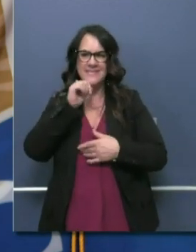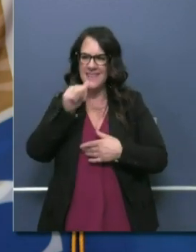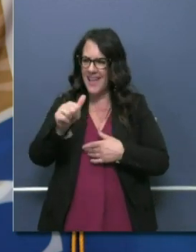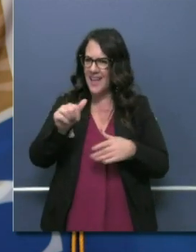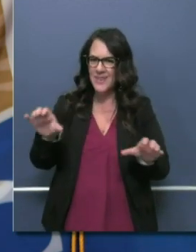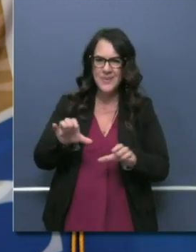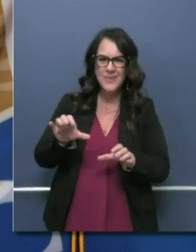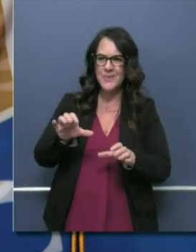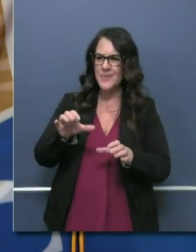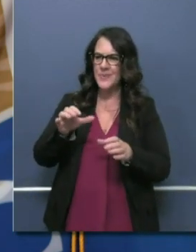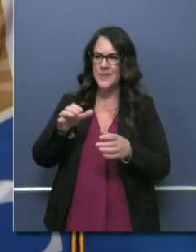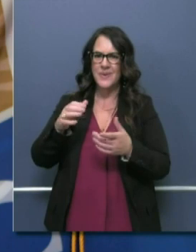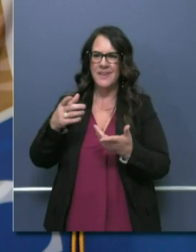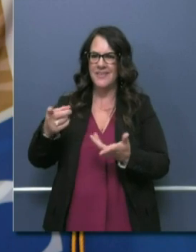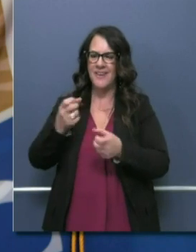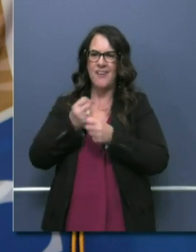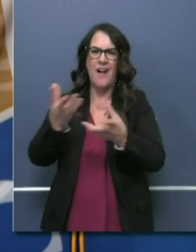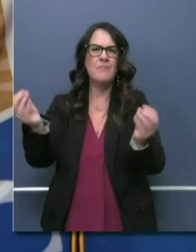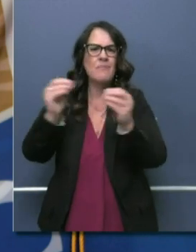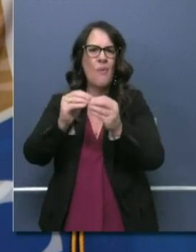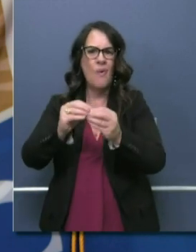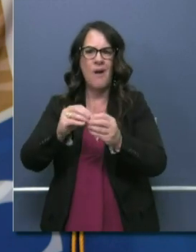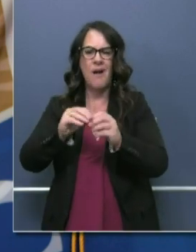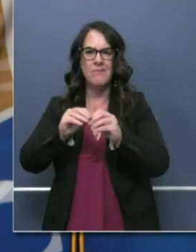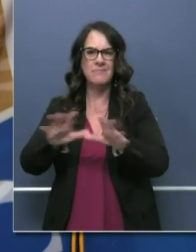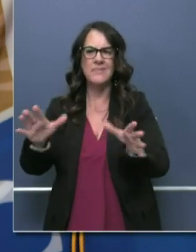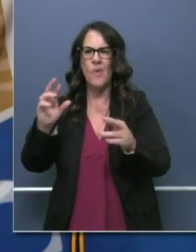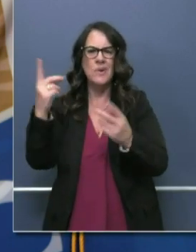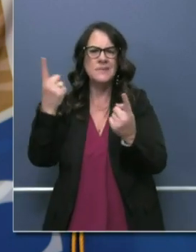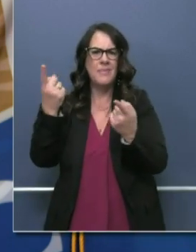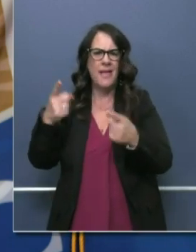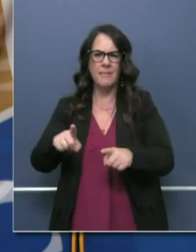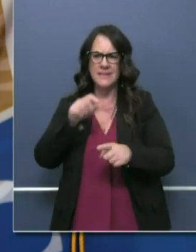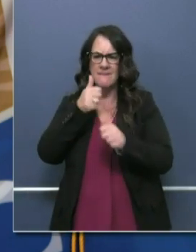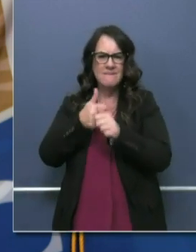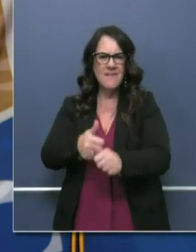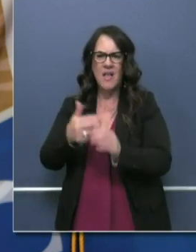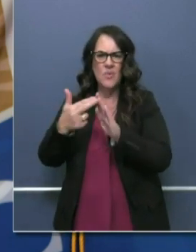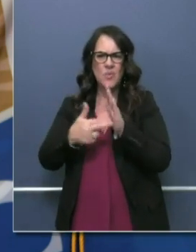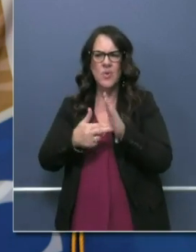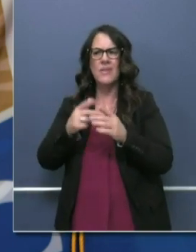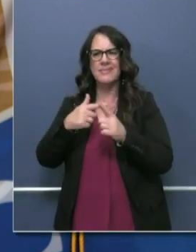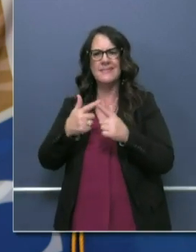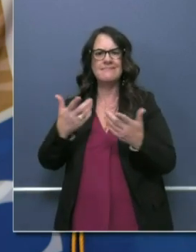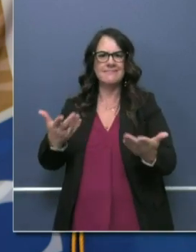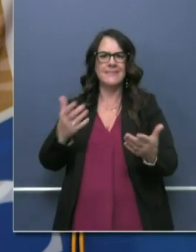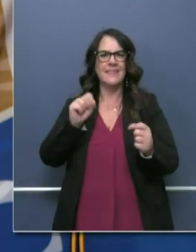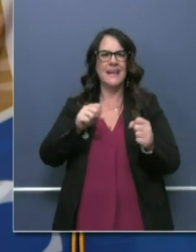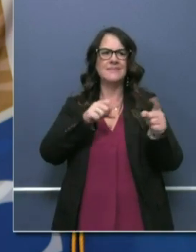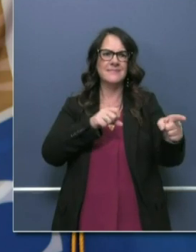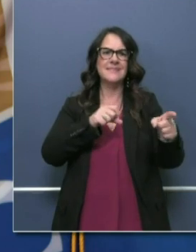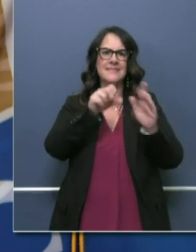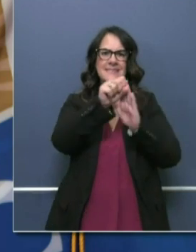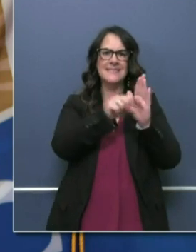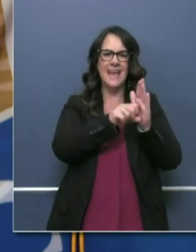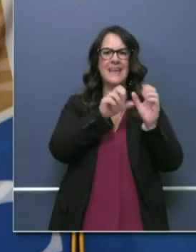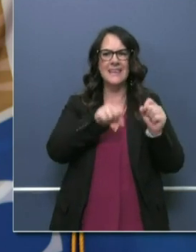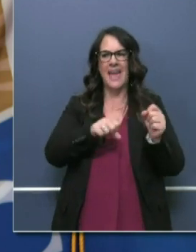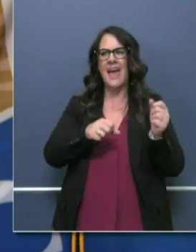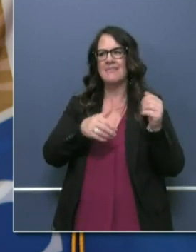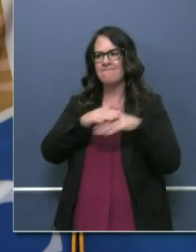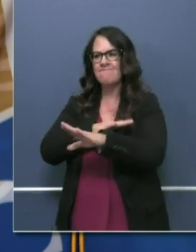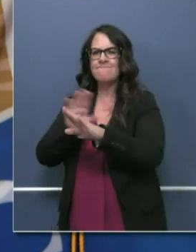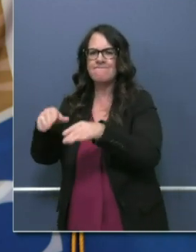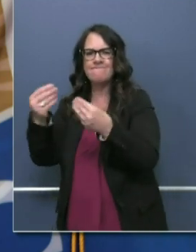can once again intervene. But we want to do that in the spirit of recognizing that we have great confidence in